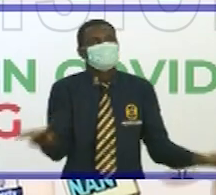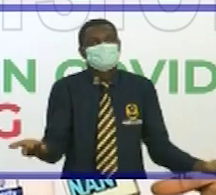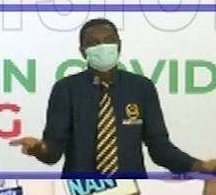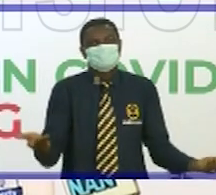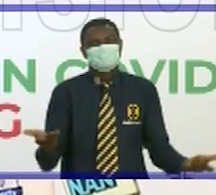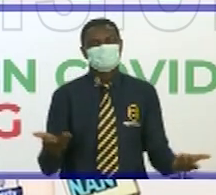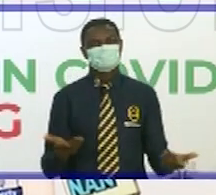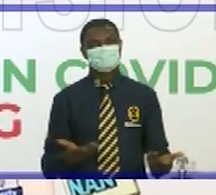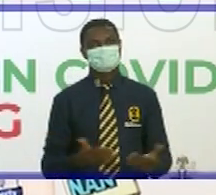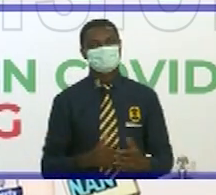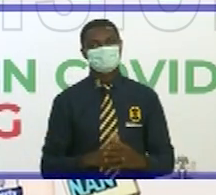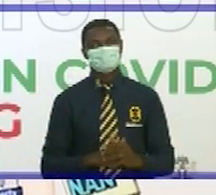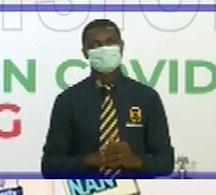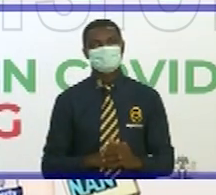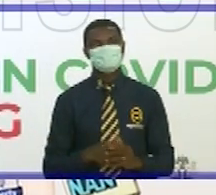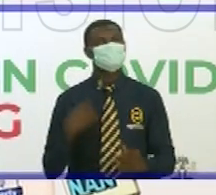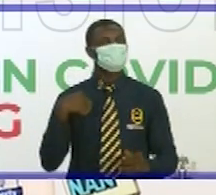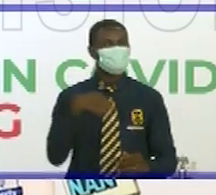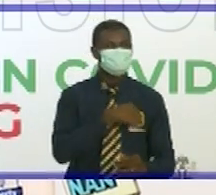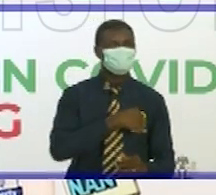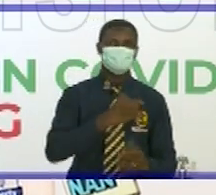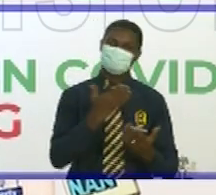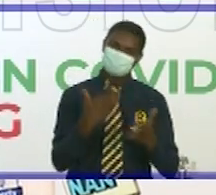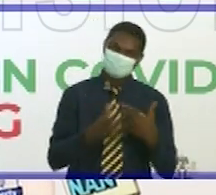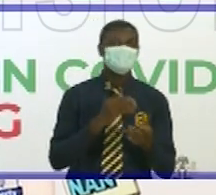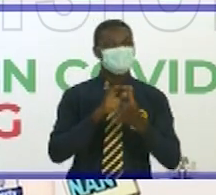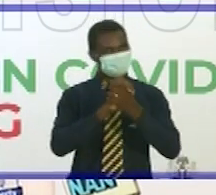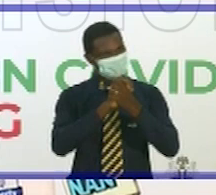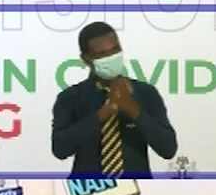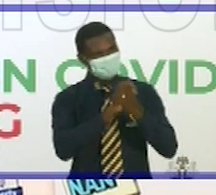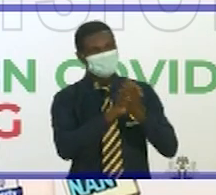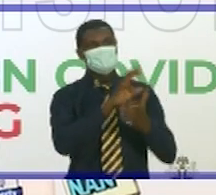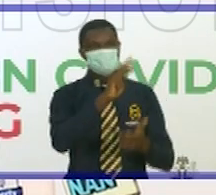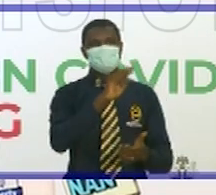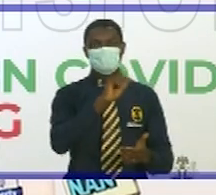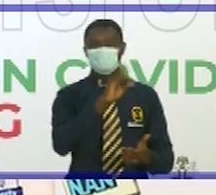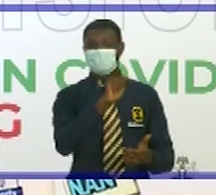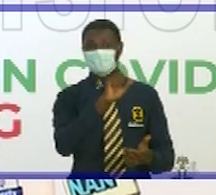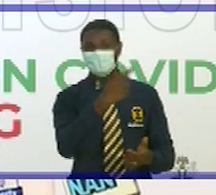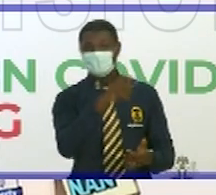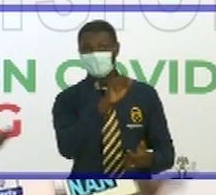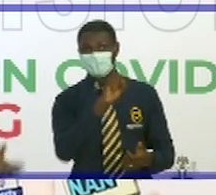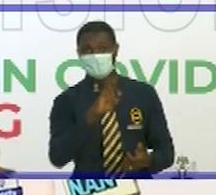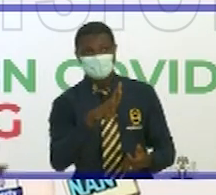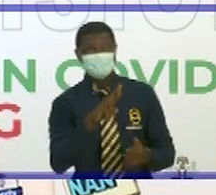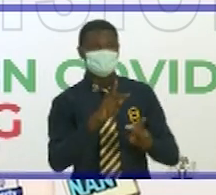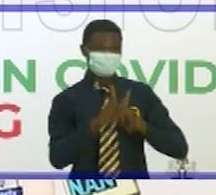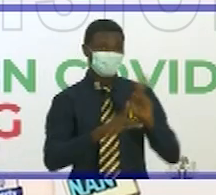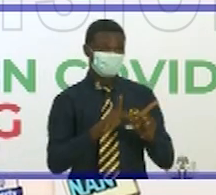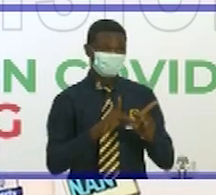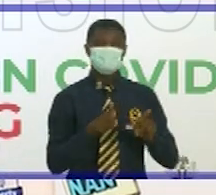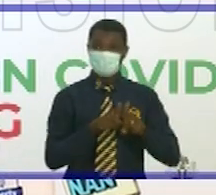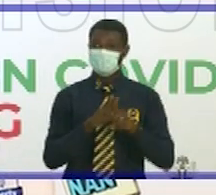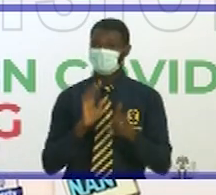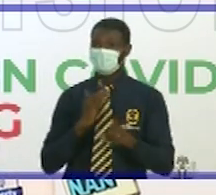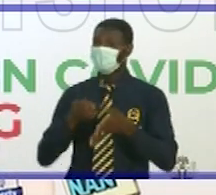us. But we commend the efforts of the Madagascan people, truly, like we commend the efforts of our